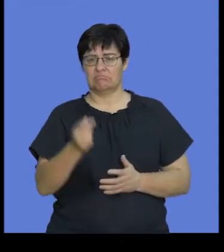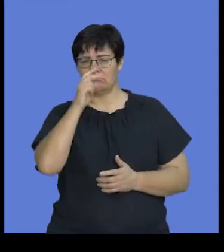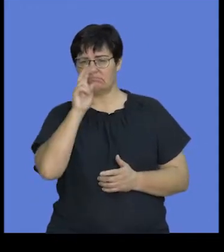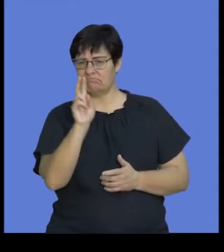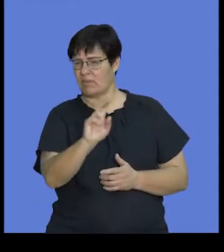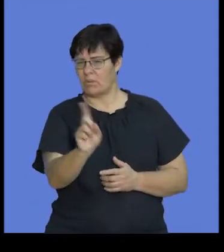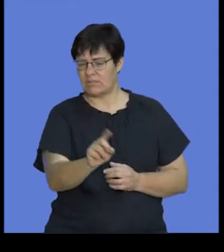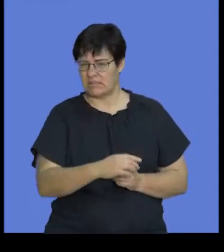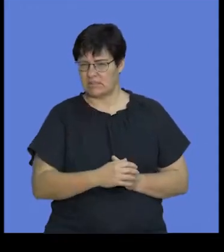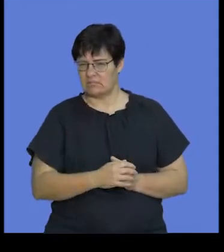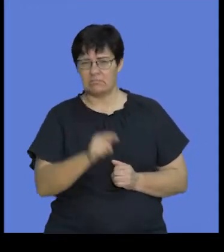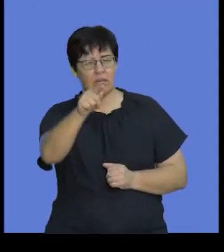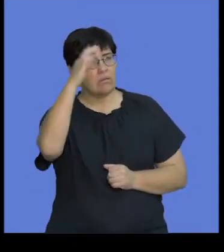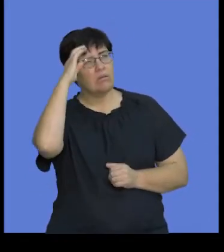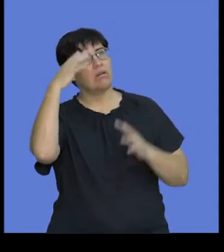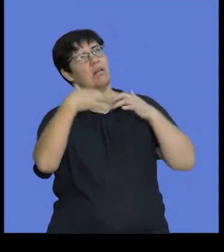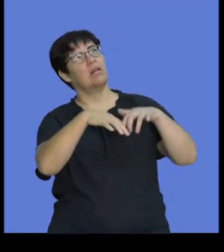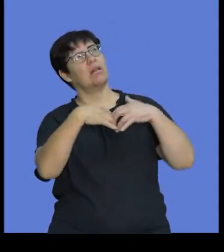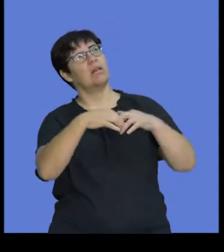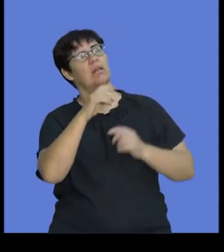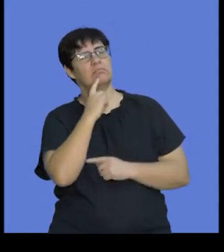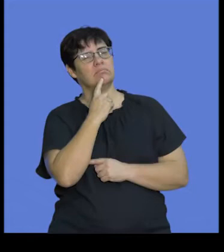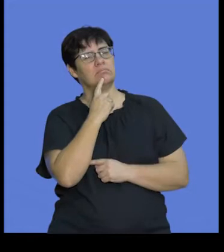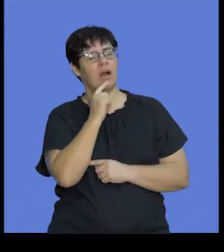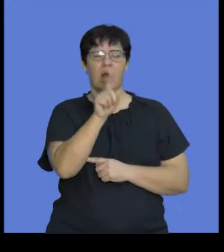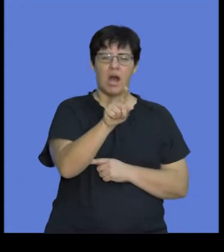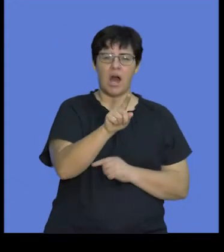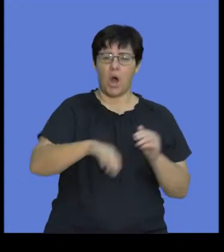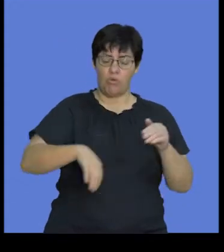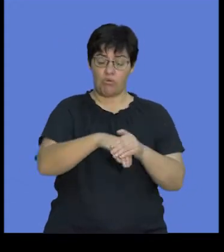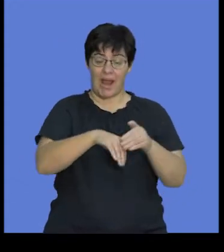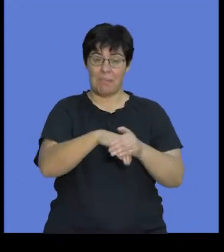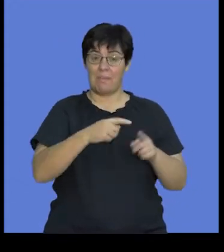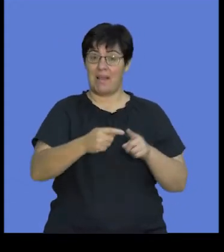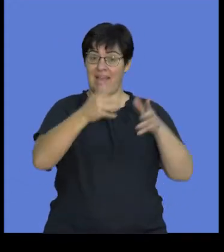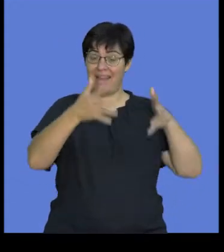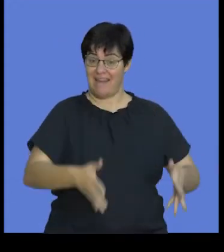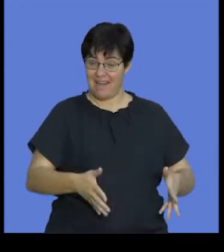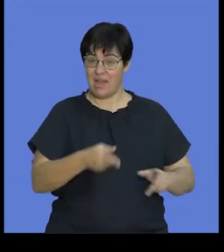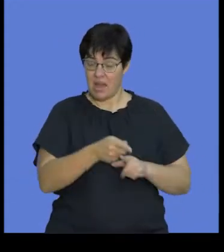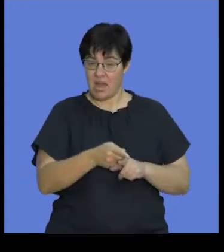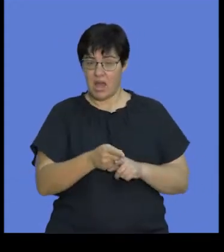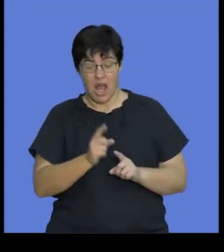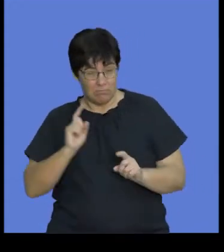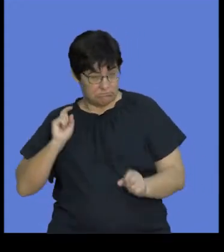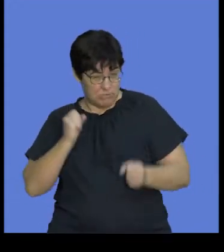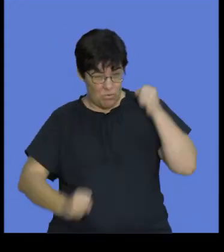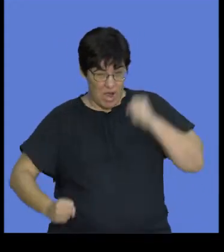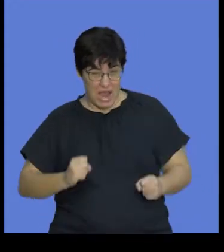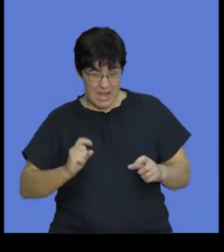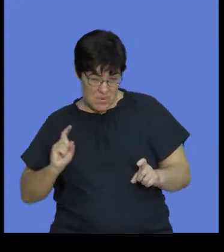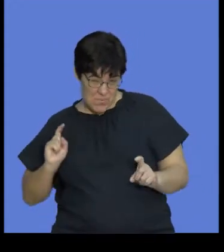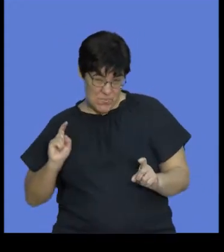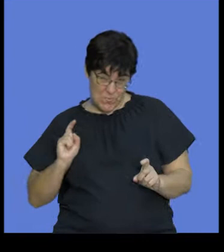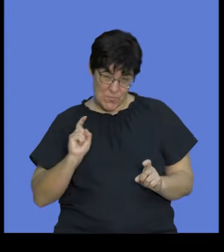look. Have you ever thought about why it is so difficult to stop a rugby player when